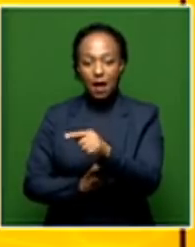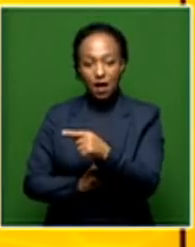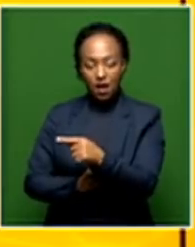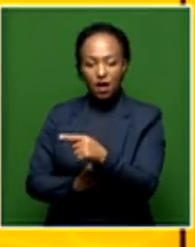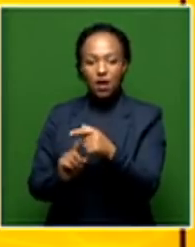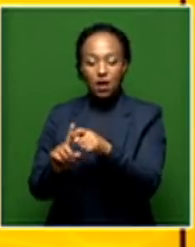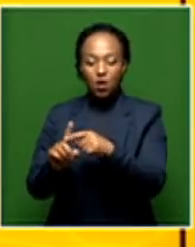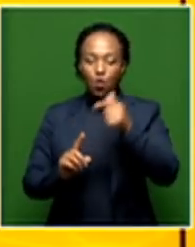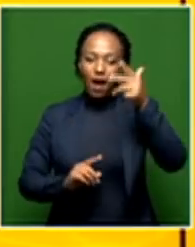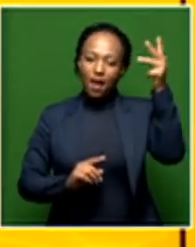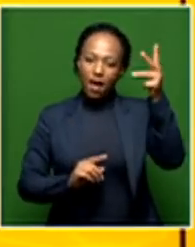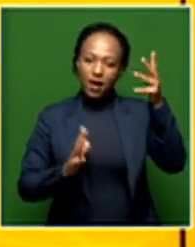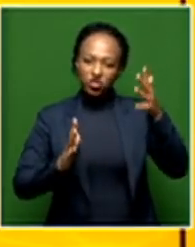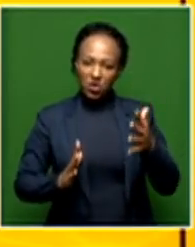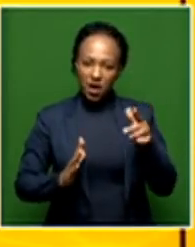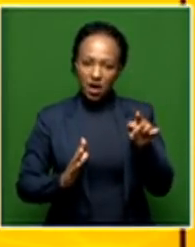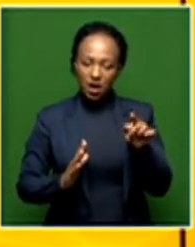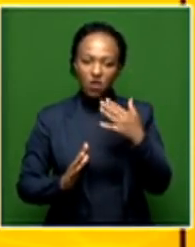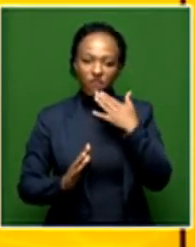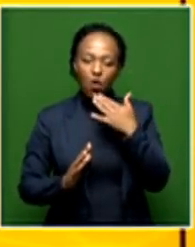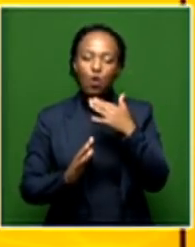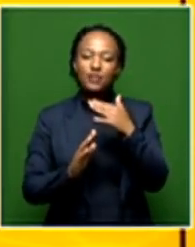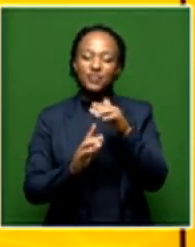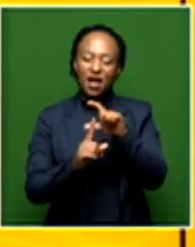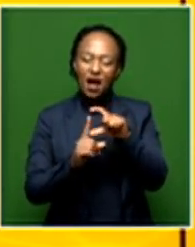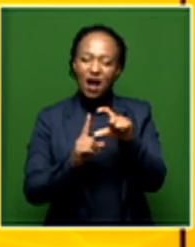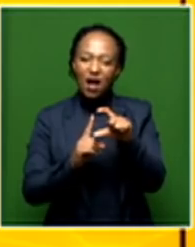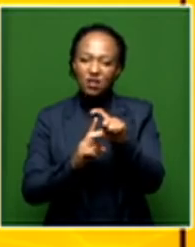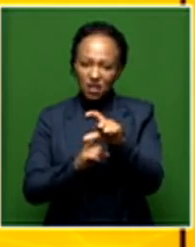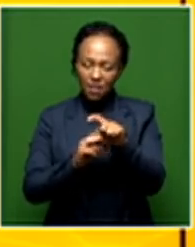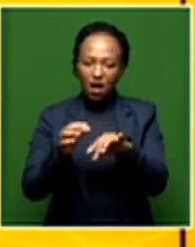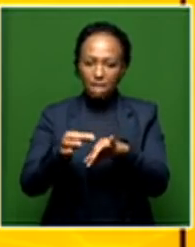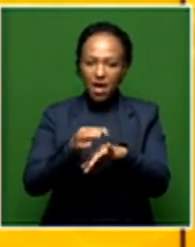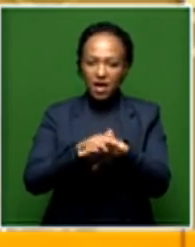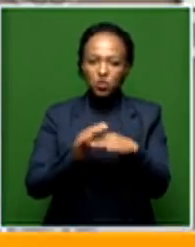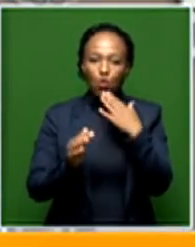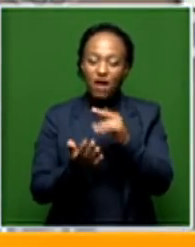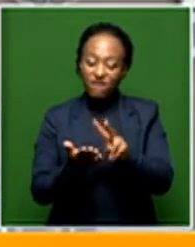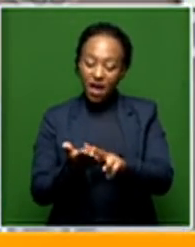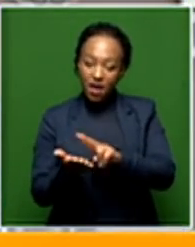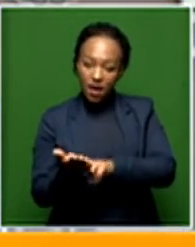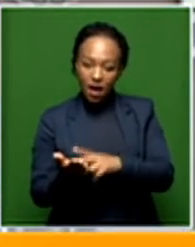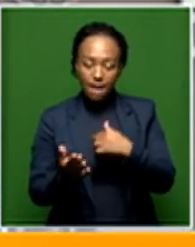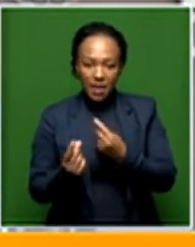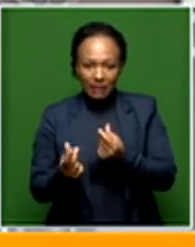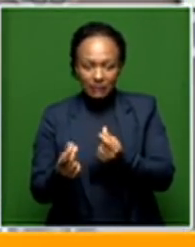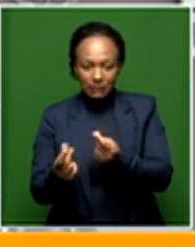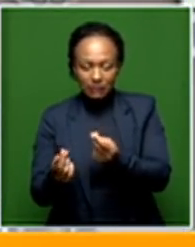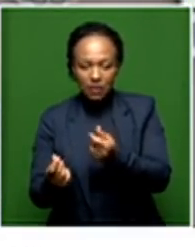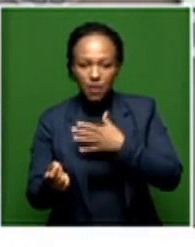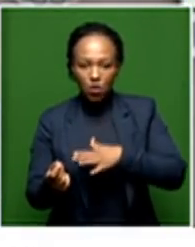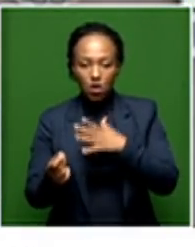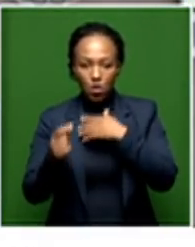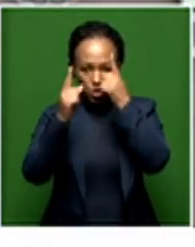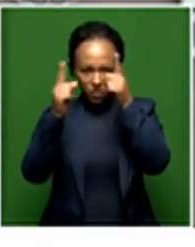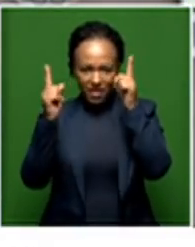a lecturer in customary law at the University of Venda. And I'm rushing through this because I have questions that you want to ask